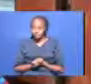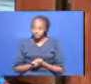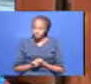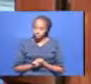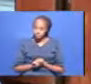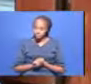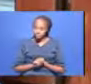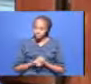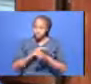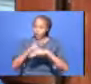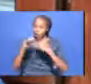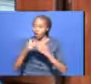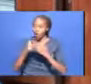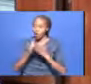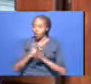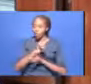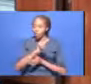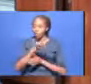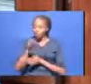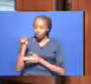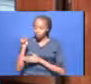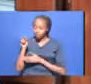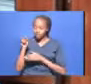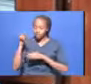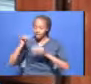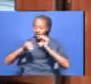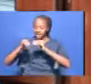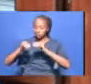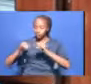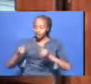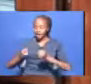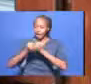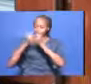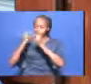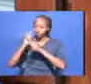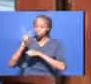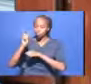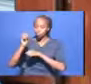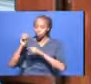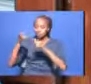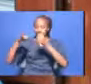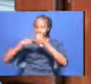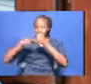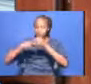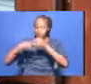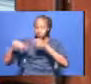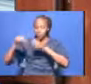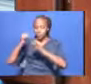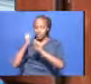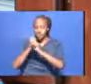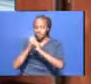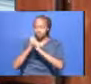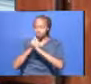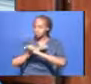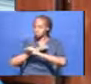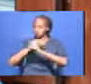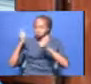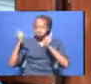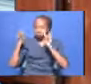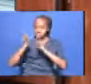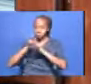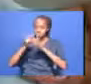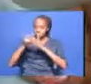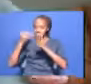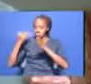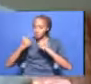All those elections that have taken place since 2007, we have done our bit. You know, sometimes we are not, you